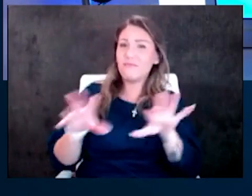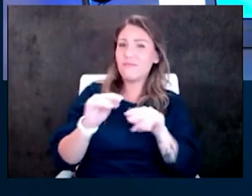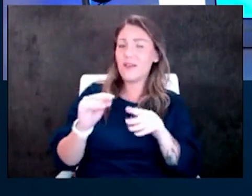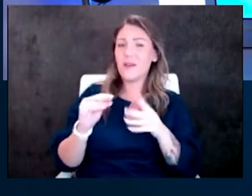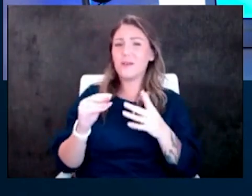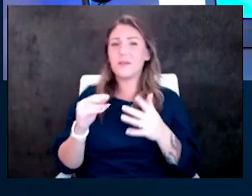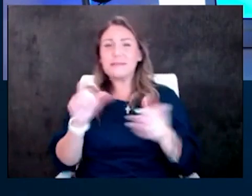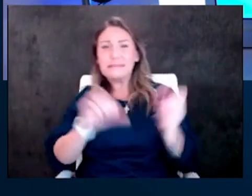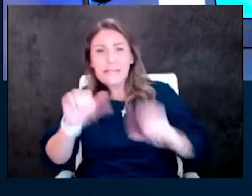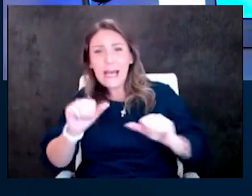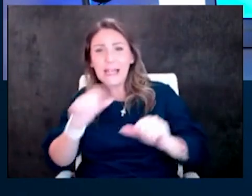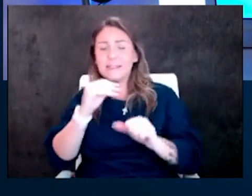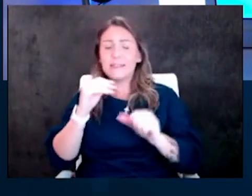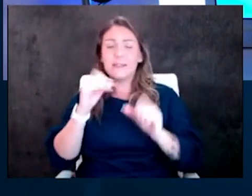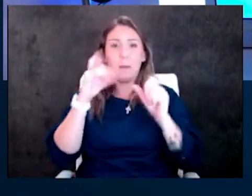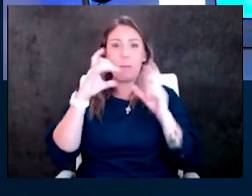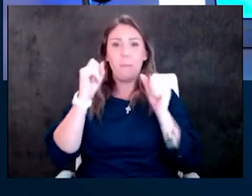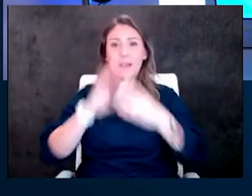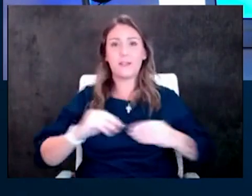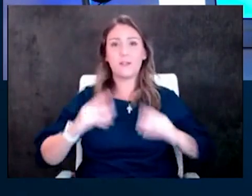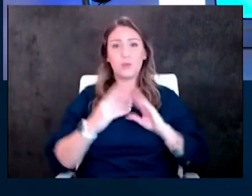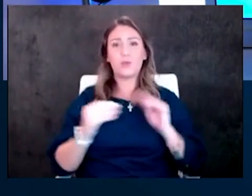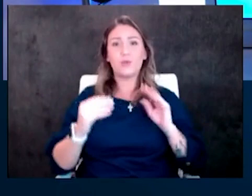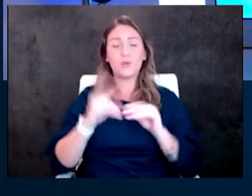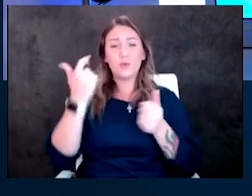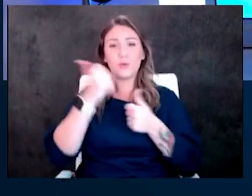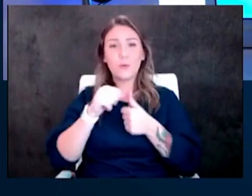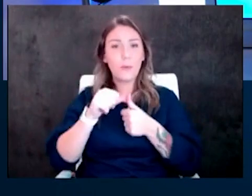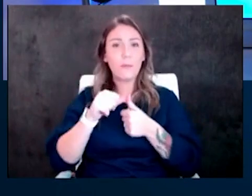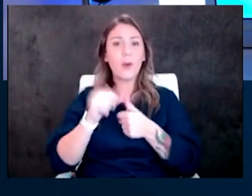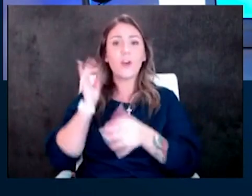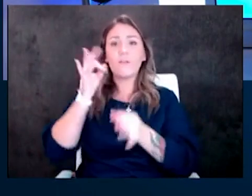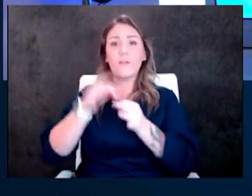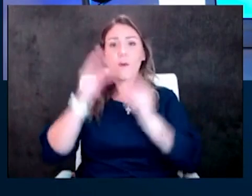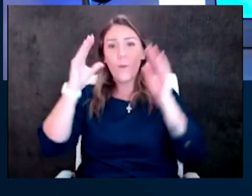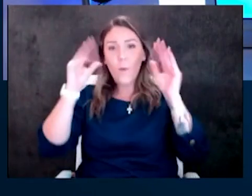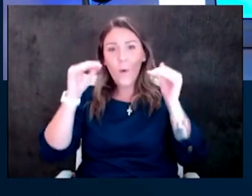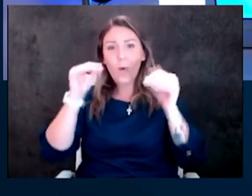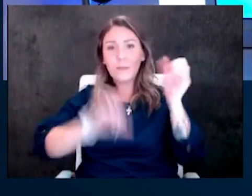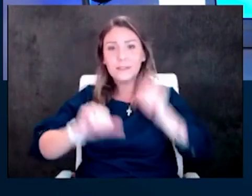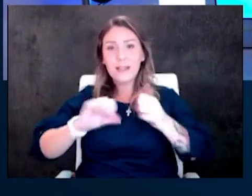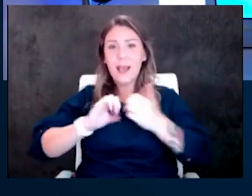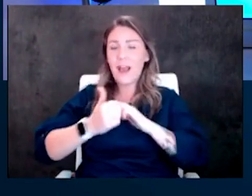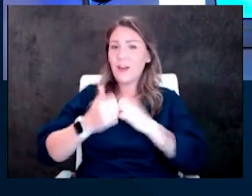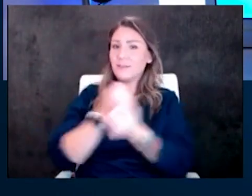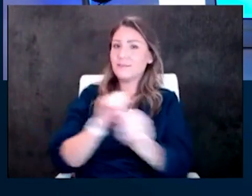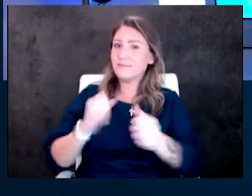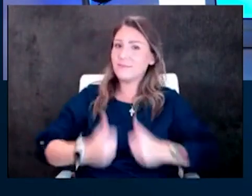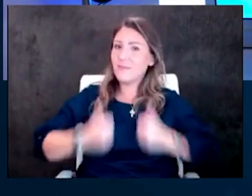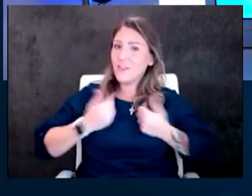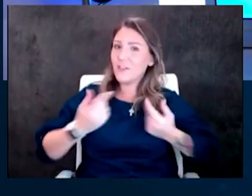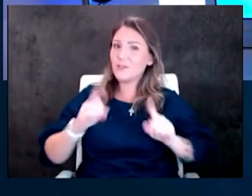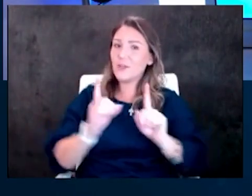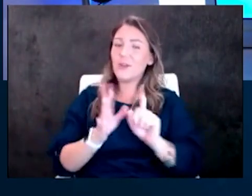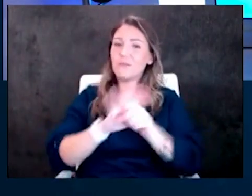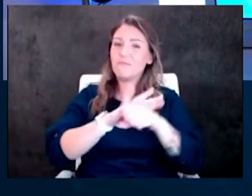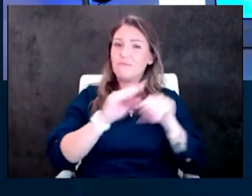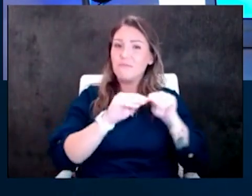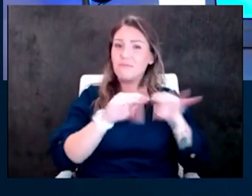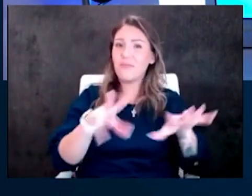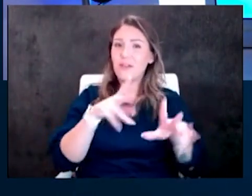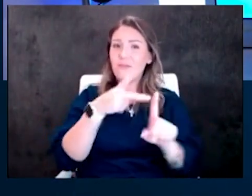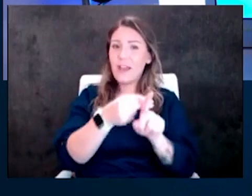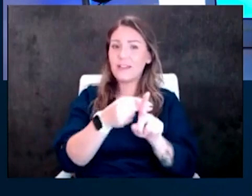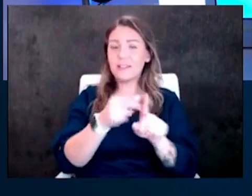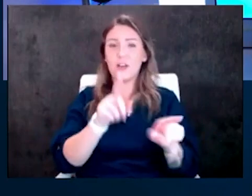amazing stories. And just remember, faith, hope, and science are the way we save lives in the pandemic with vaccination. They're also the way we save lives when